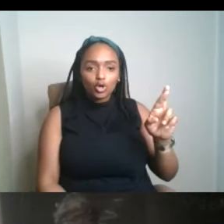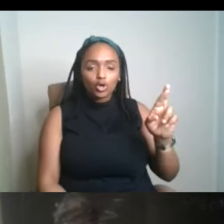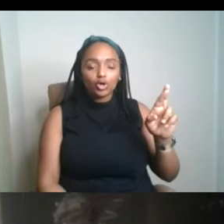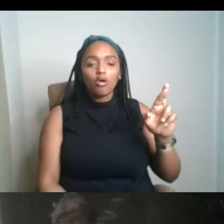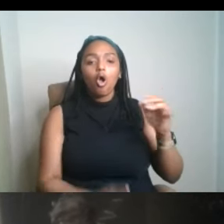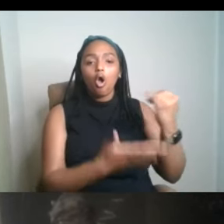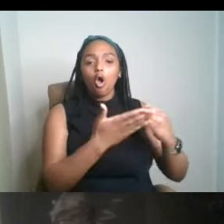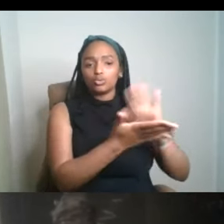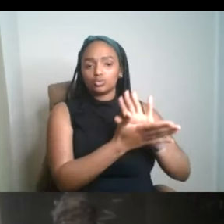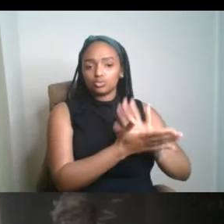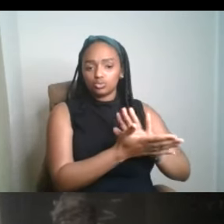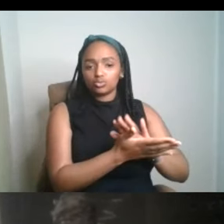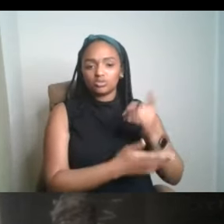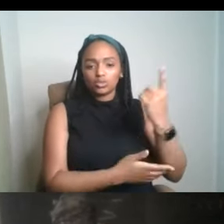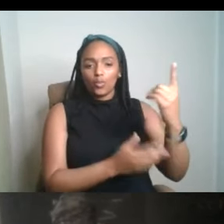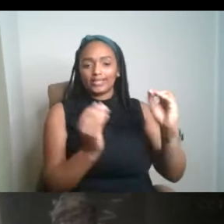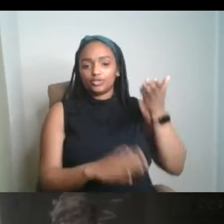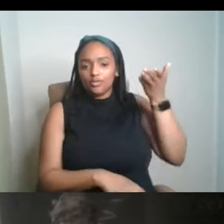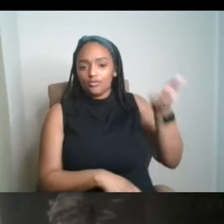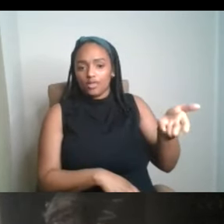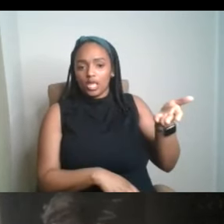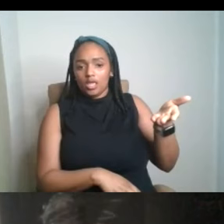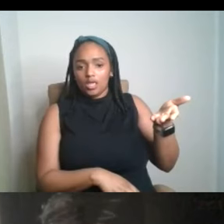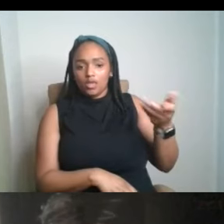this one teacher there and his name was